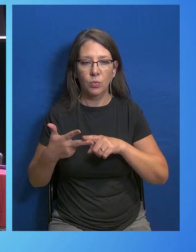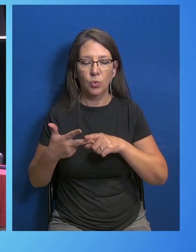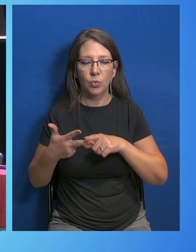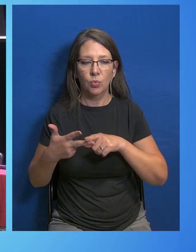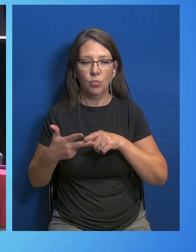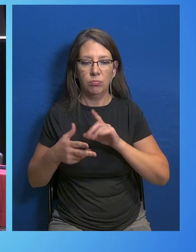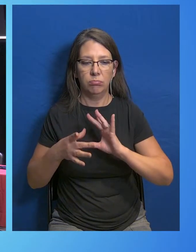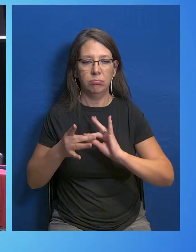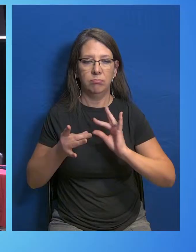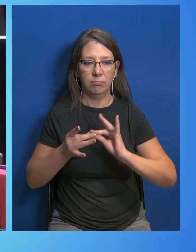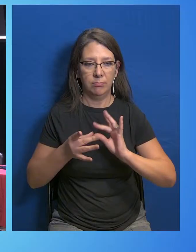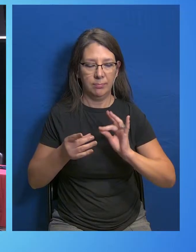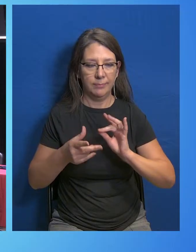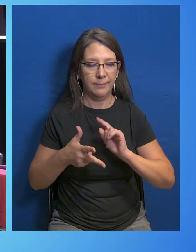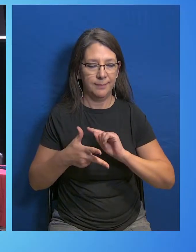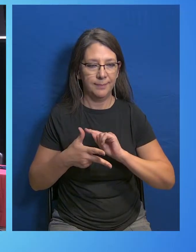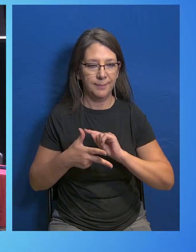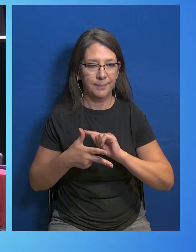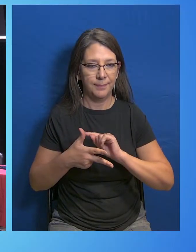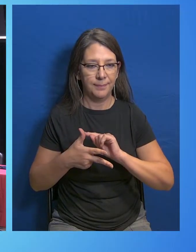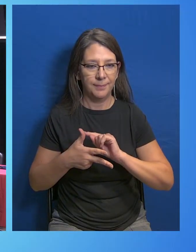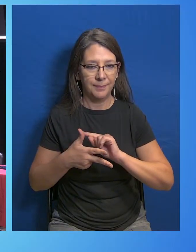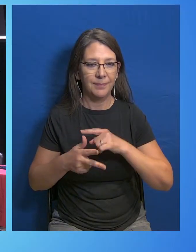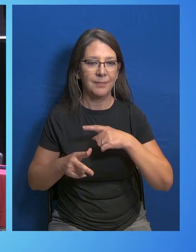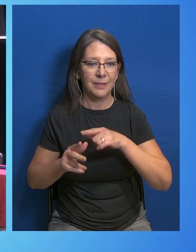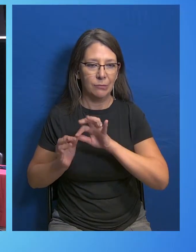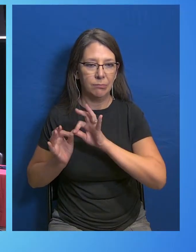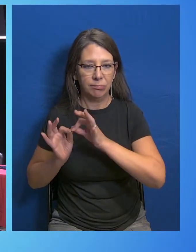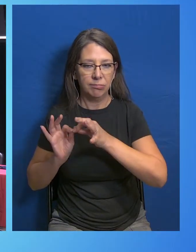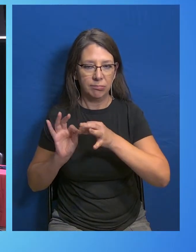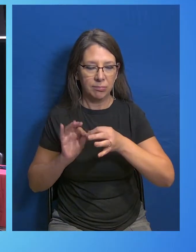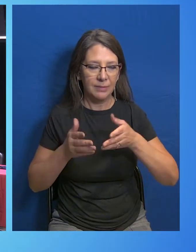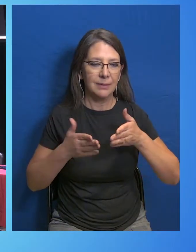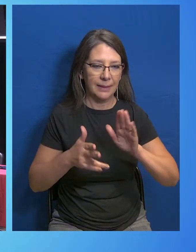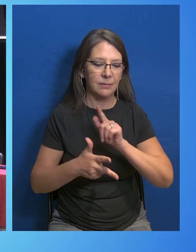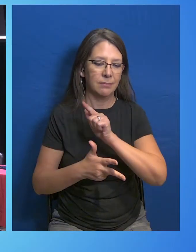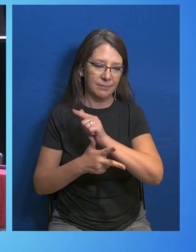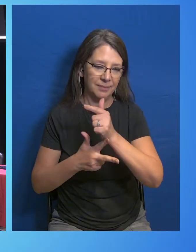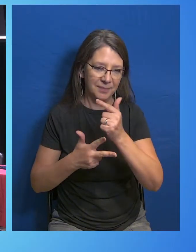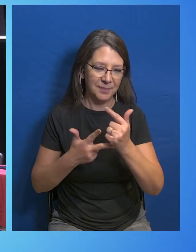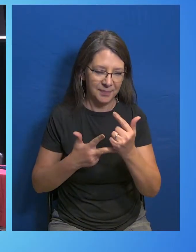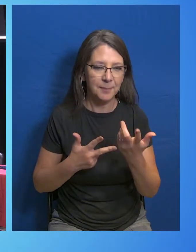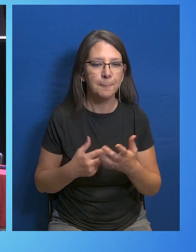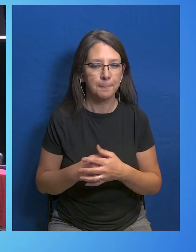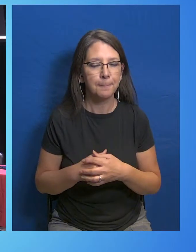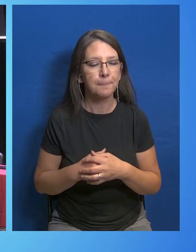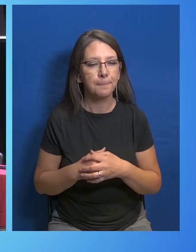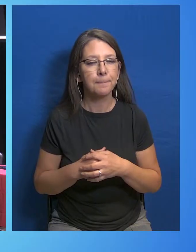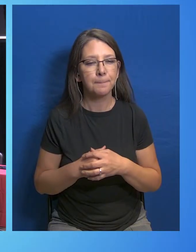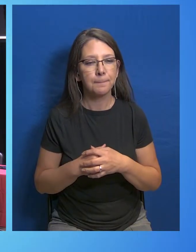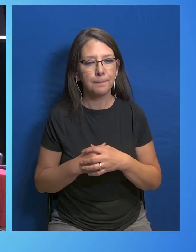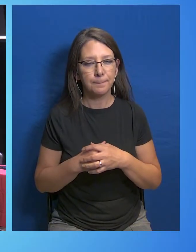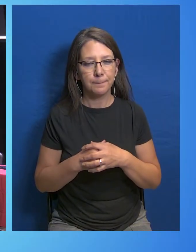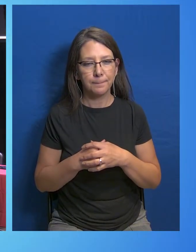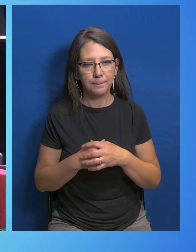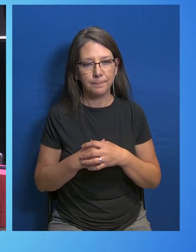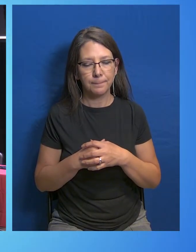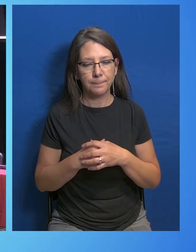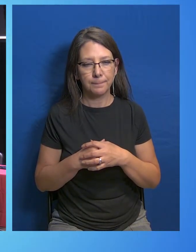have be able to have all the interpreting done so we can get to that end point.